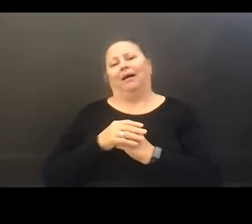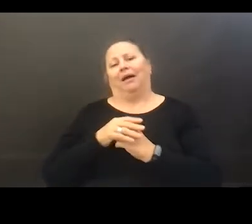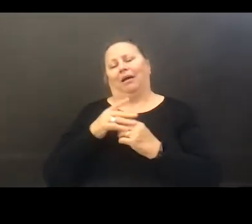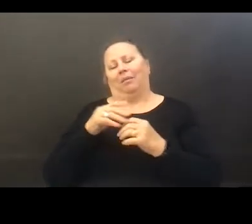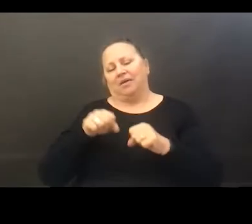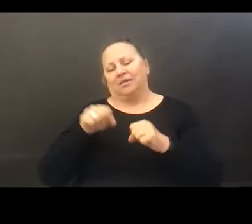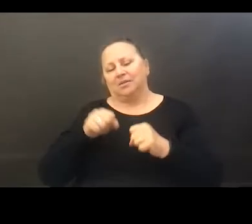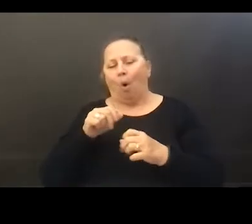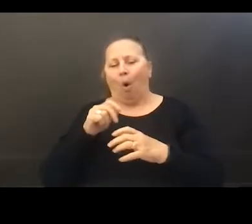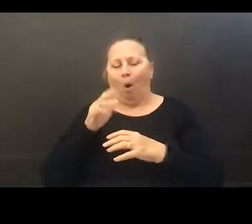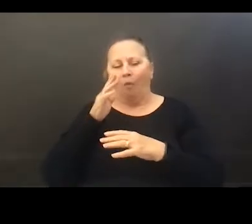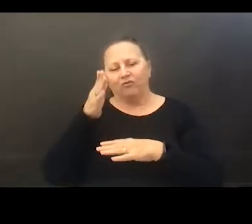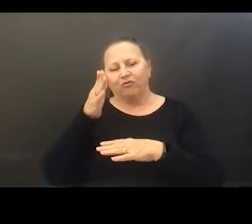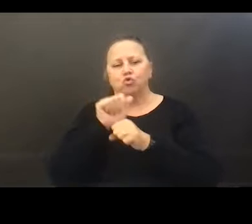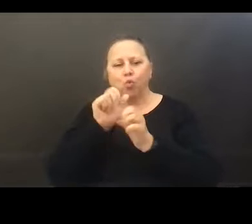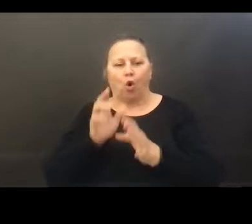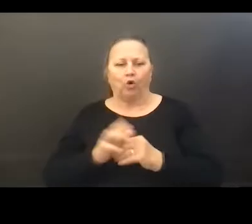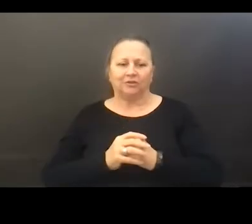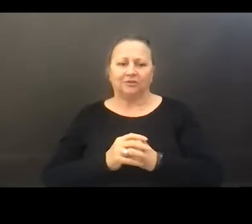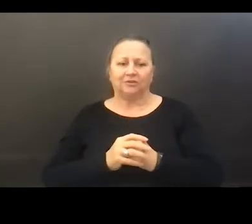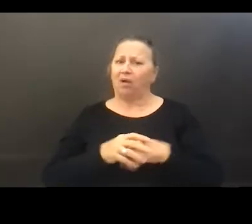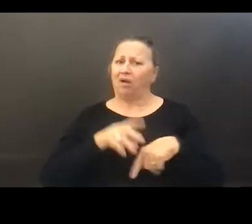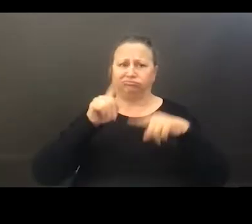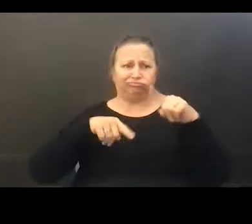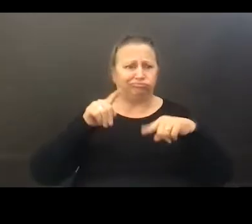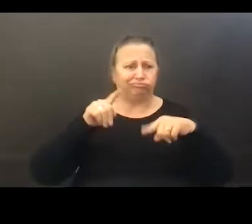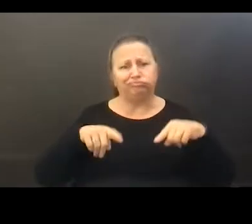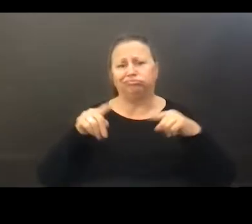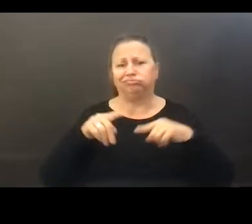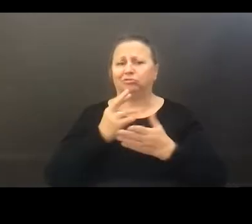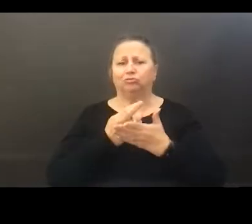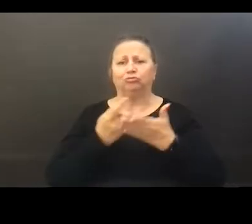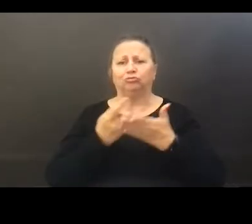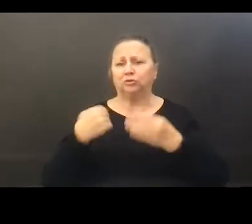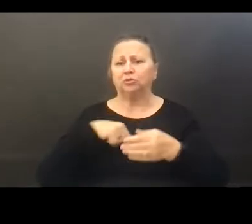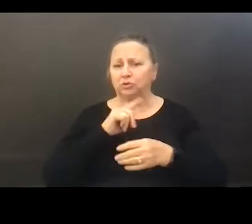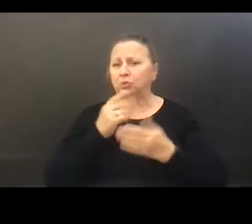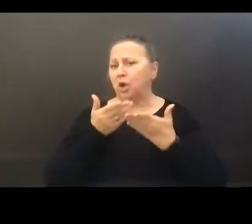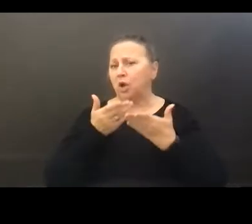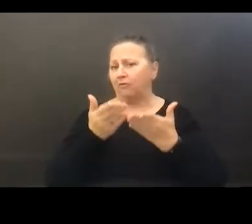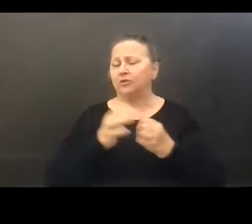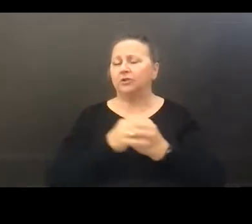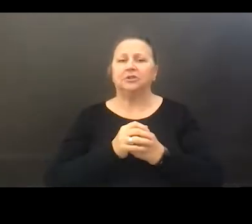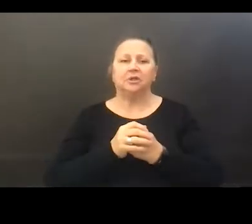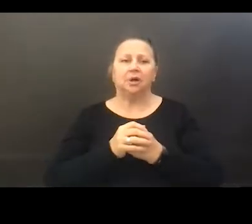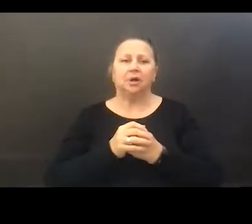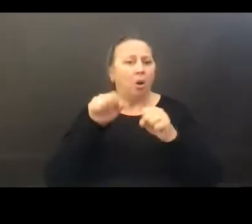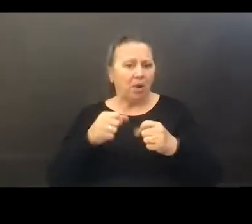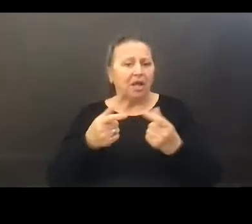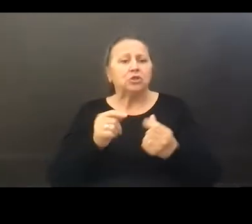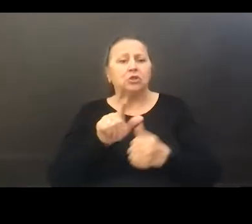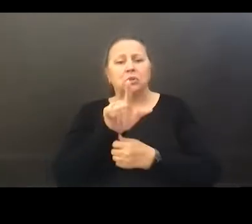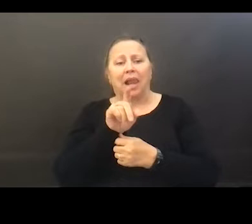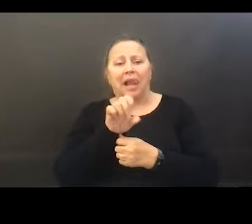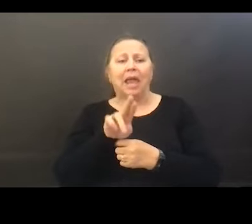companies. And so we have a wide variety of resources that we offer. From the employer perspective, we can do labor market information